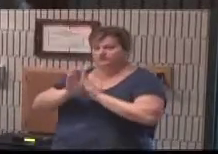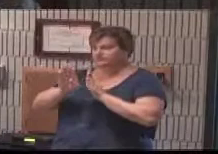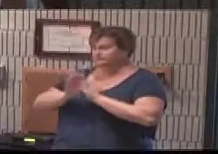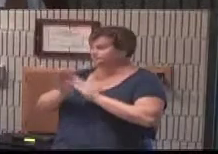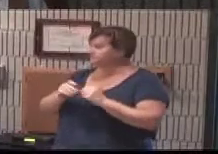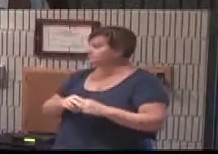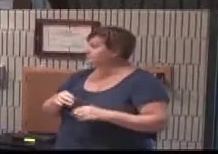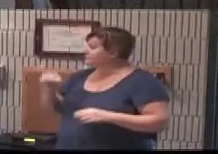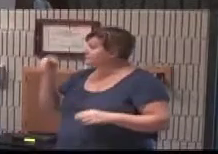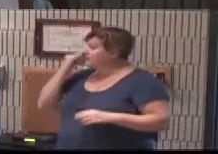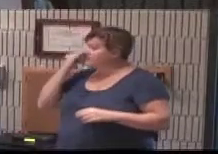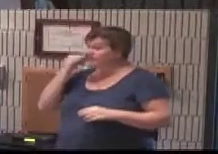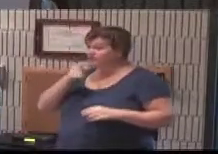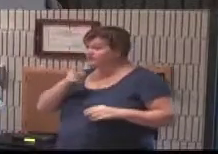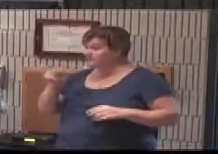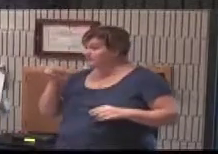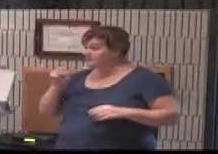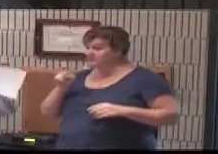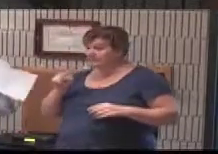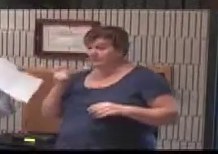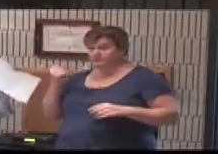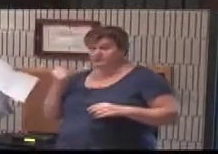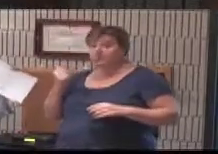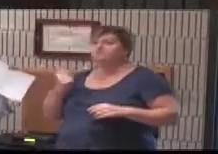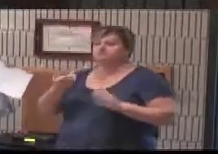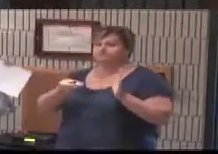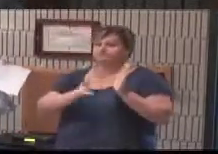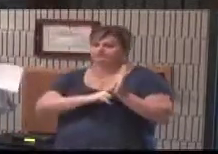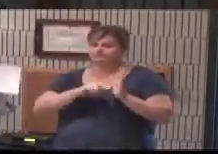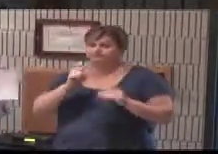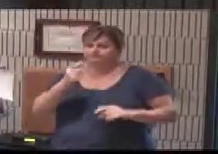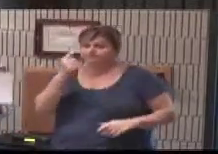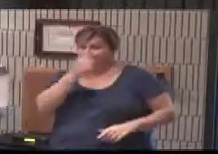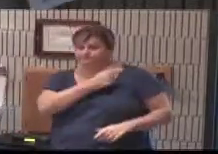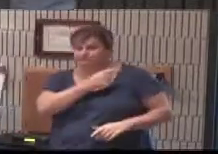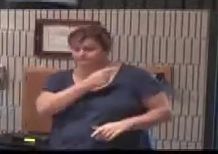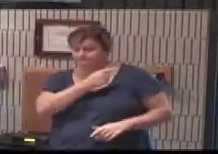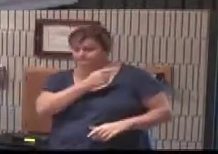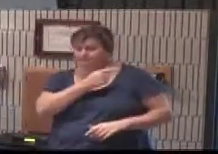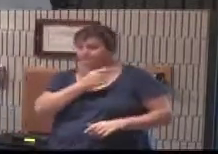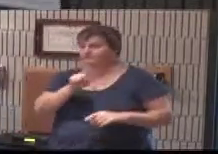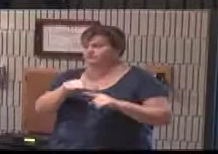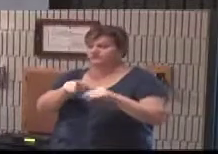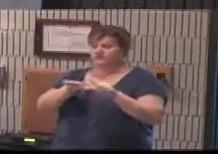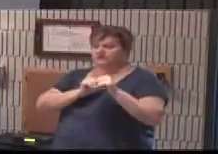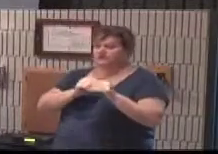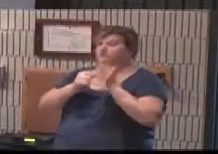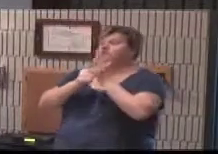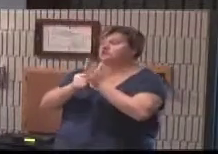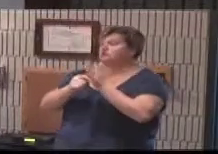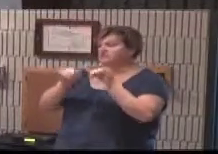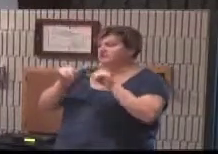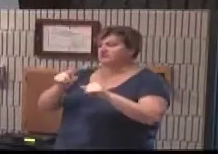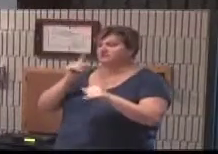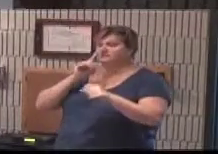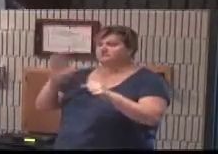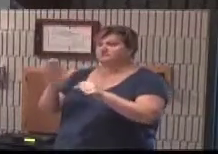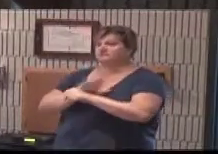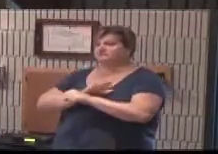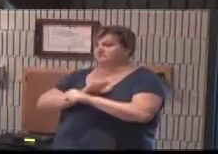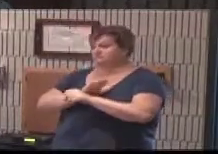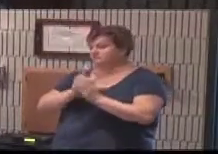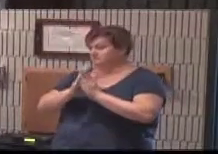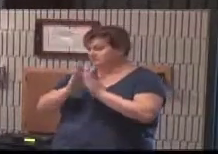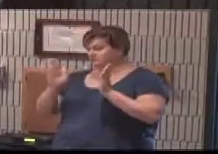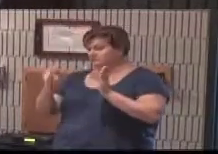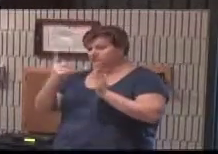if you are in need of one of these, you need to sign in as you leave to show that you stayed for the entire seminar,